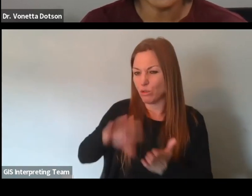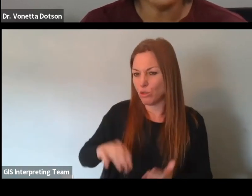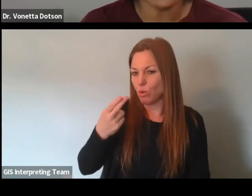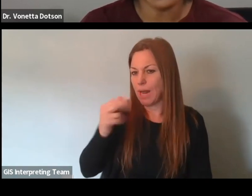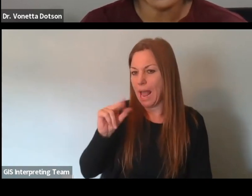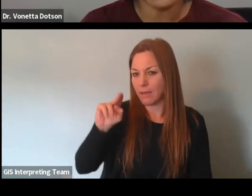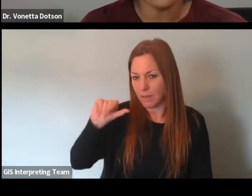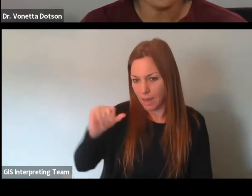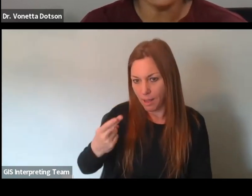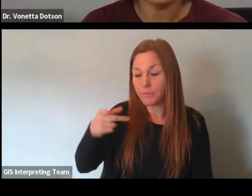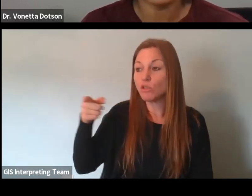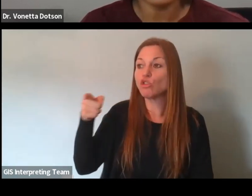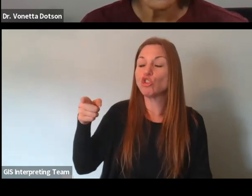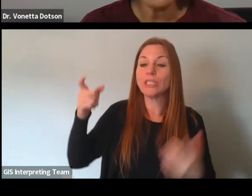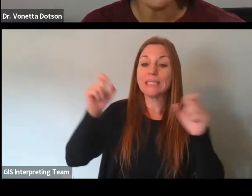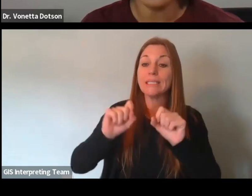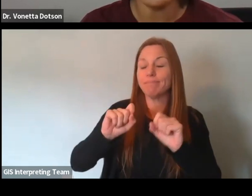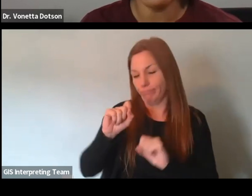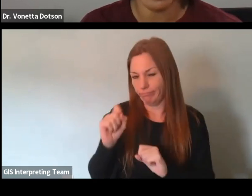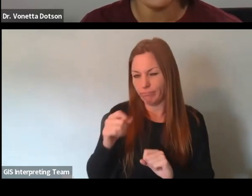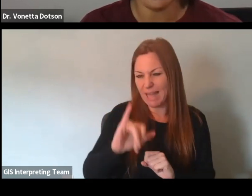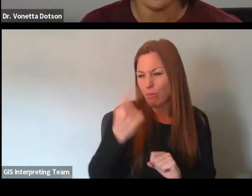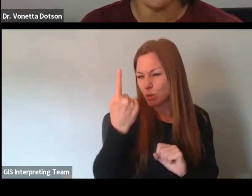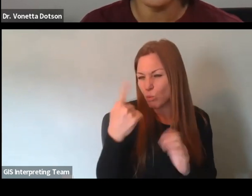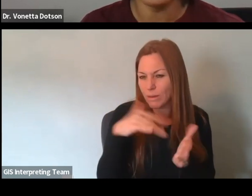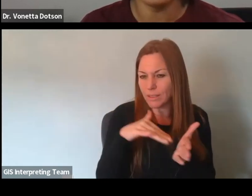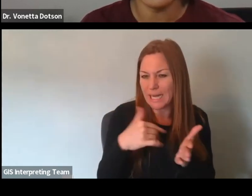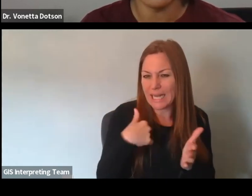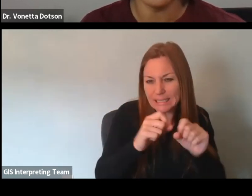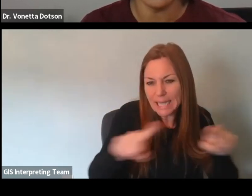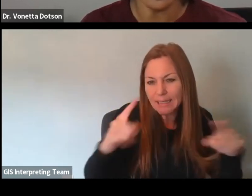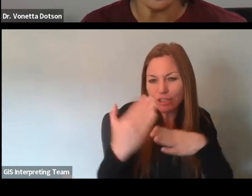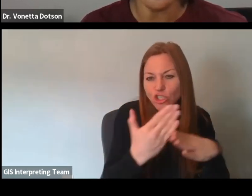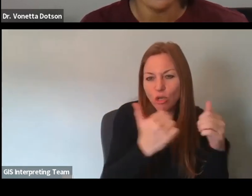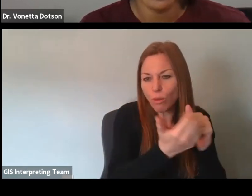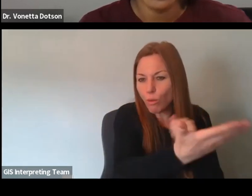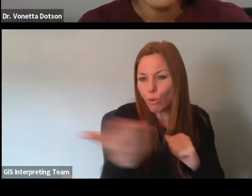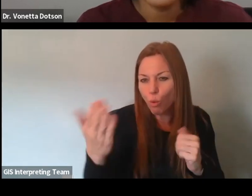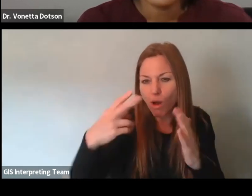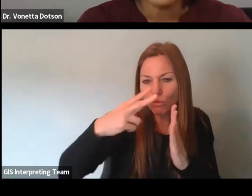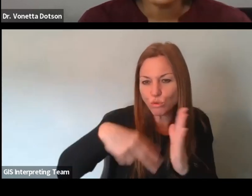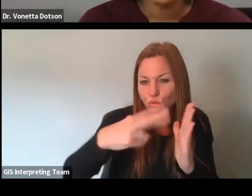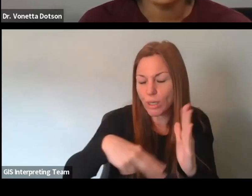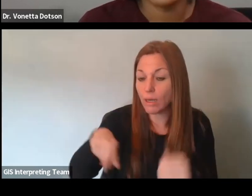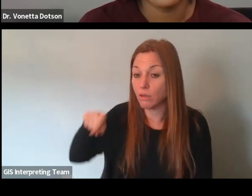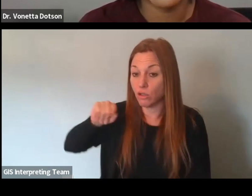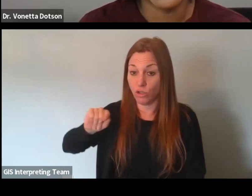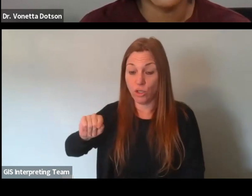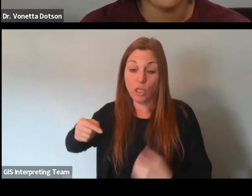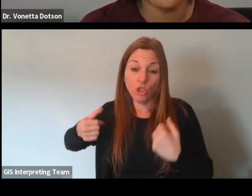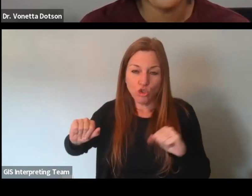read, try to see what's out there in the literature that talks about vascular depression in Black older